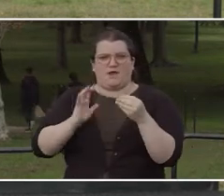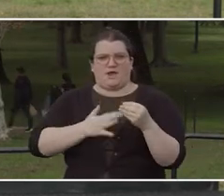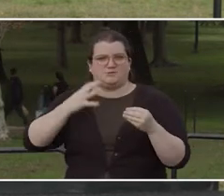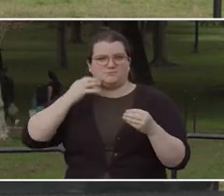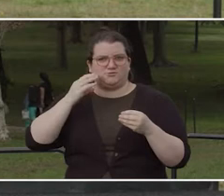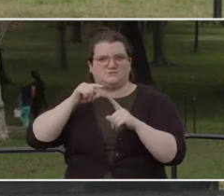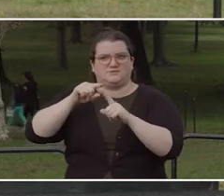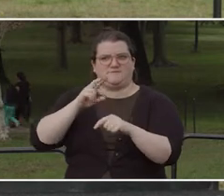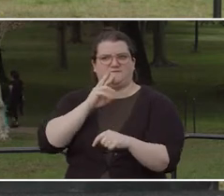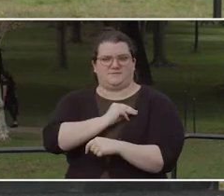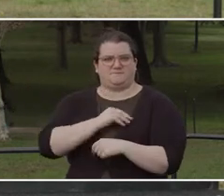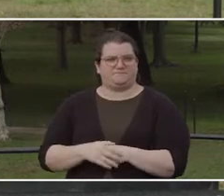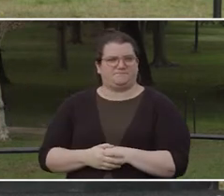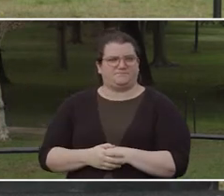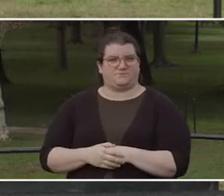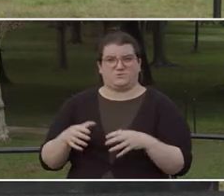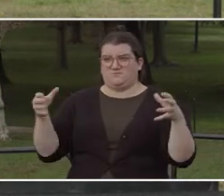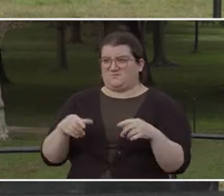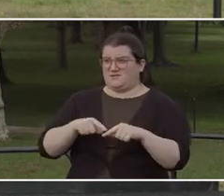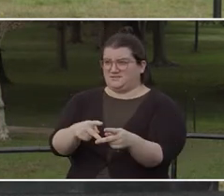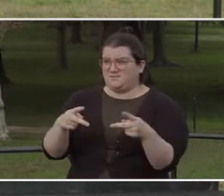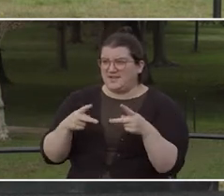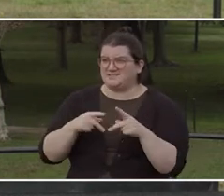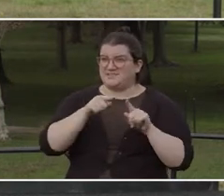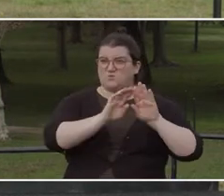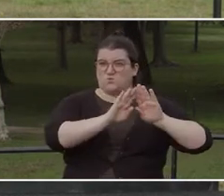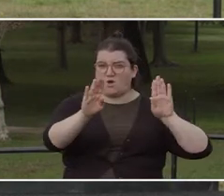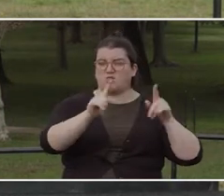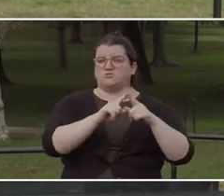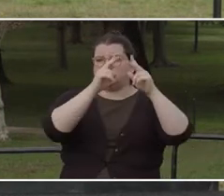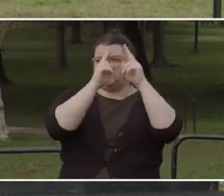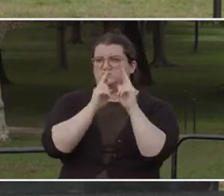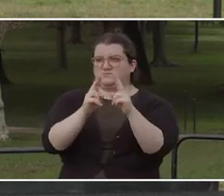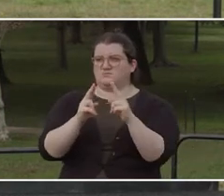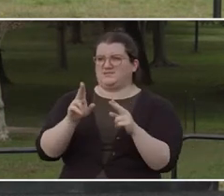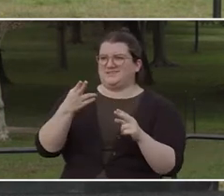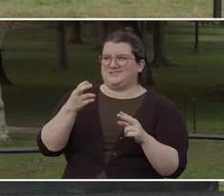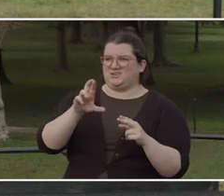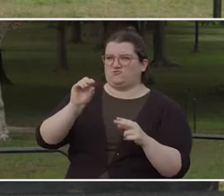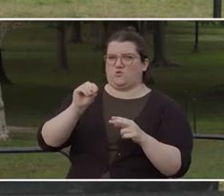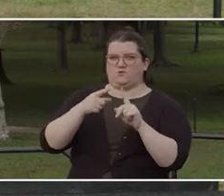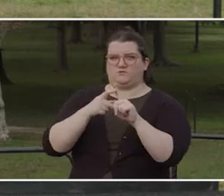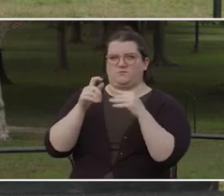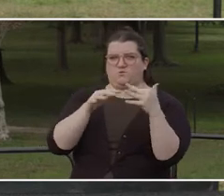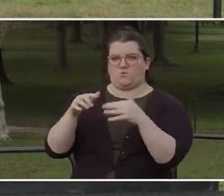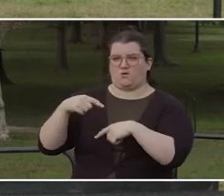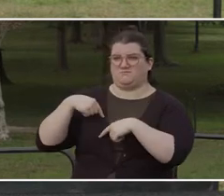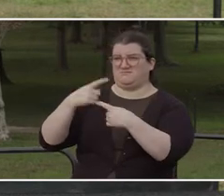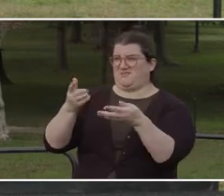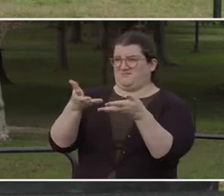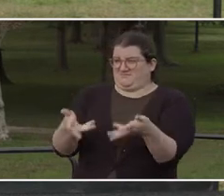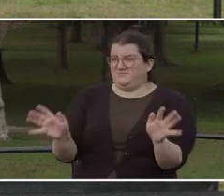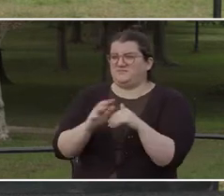We come to this place, this wall, to pay homage to the heroes of a war long over that